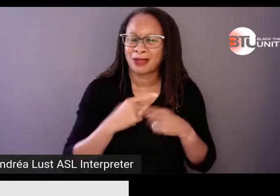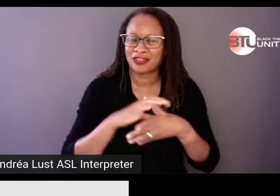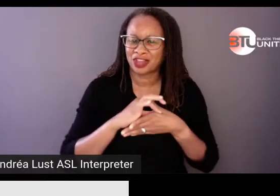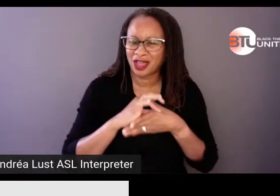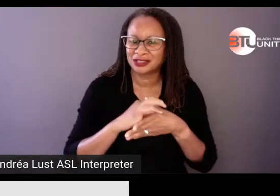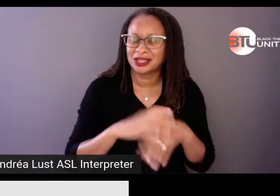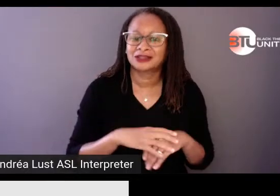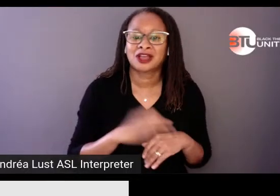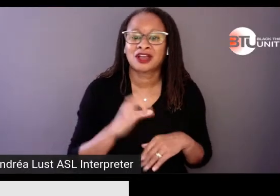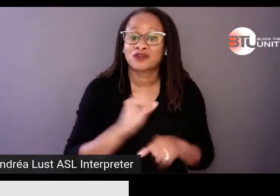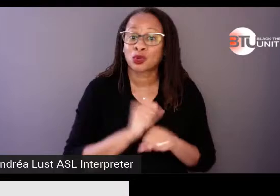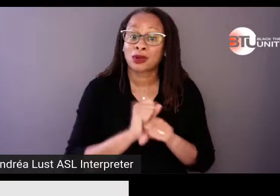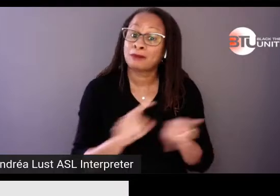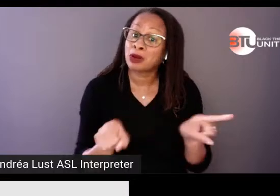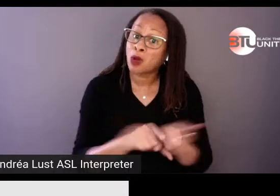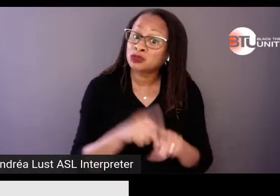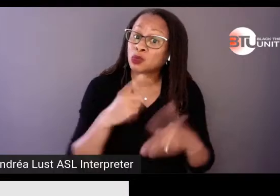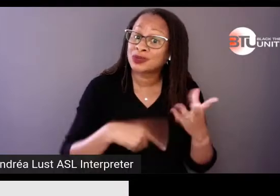written about you